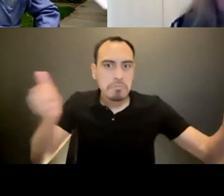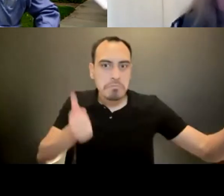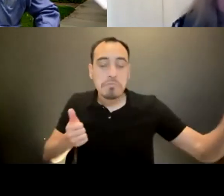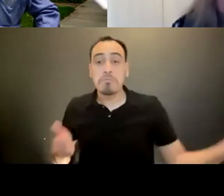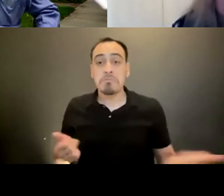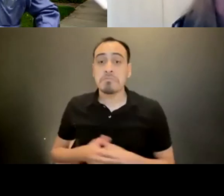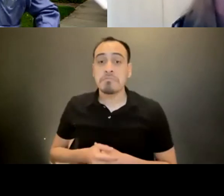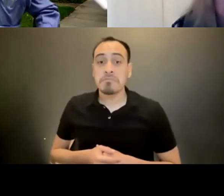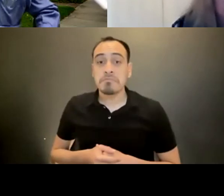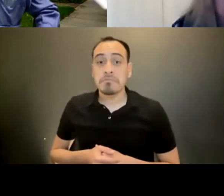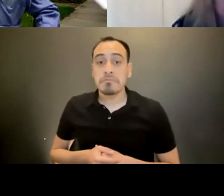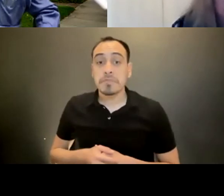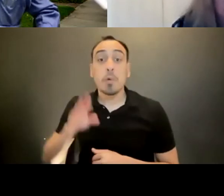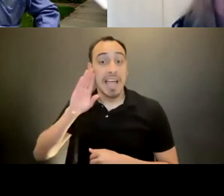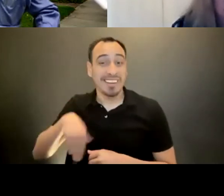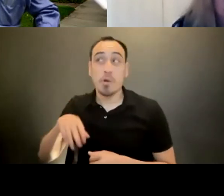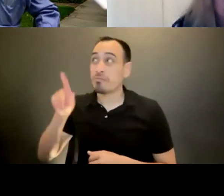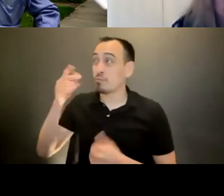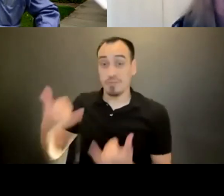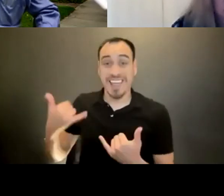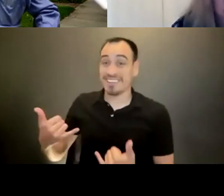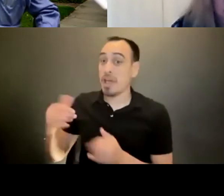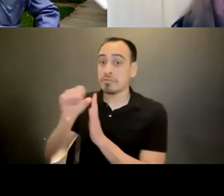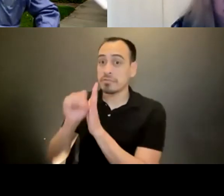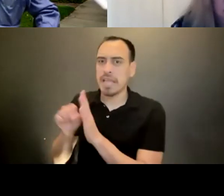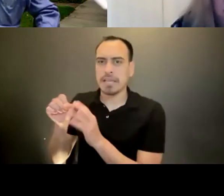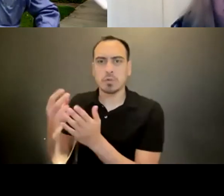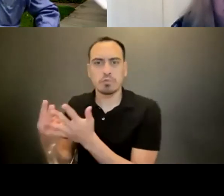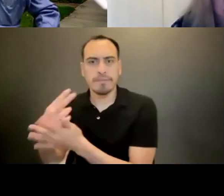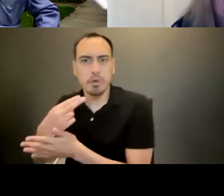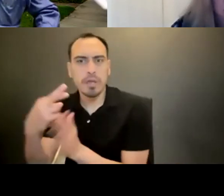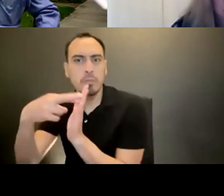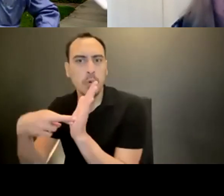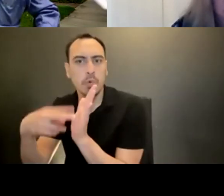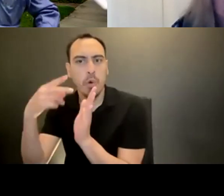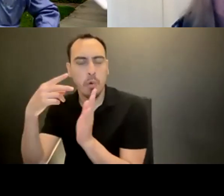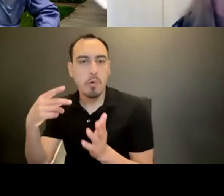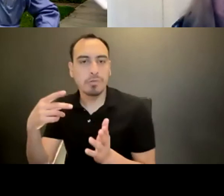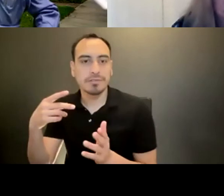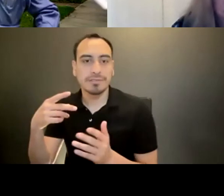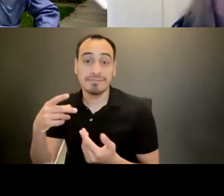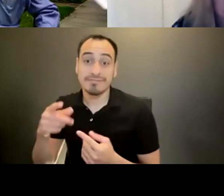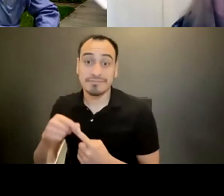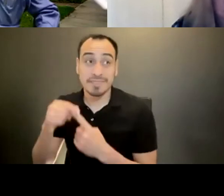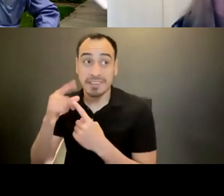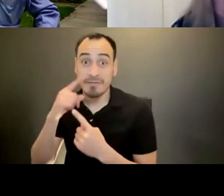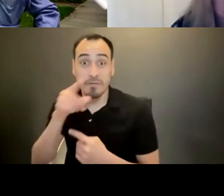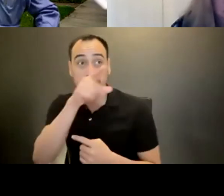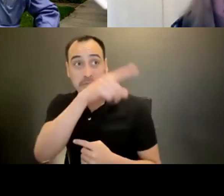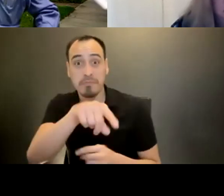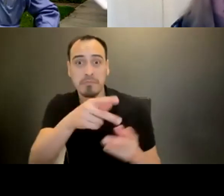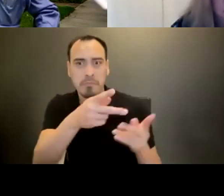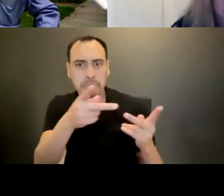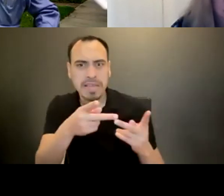that the state is reviewing those protocols, that especially for those that have taken the time to put